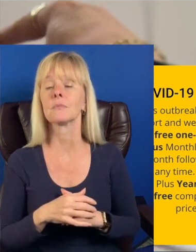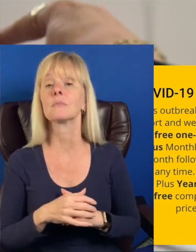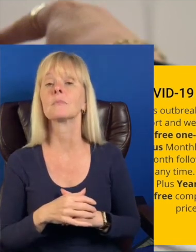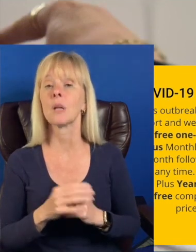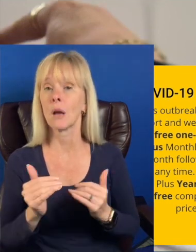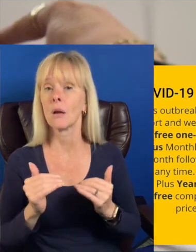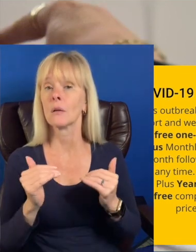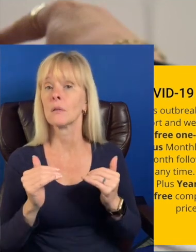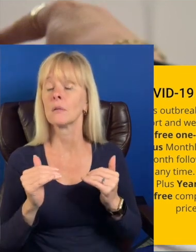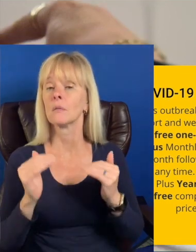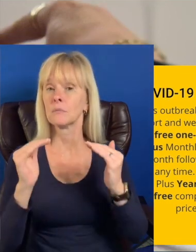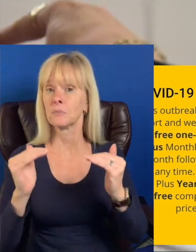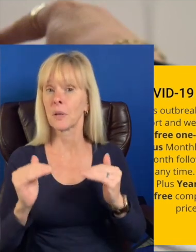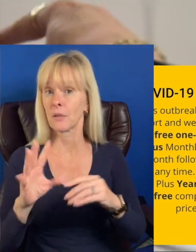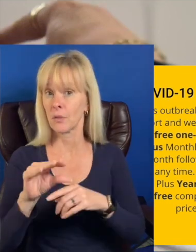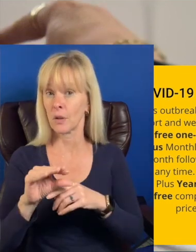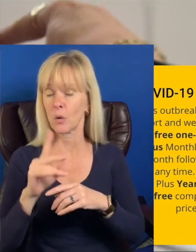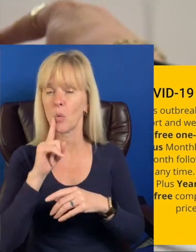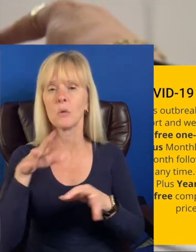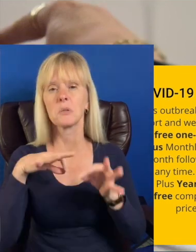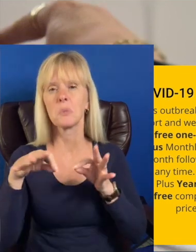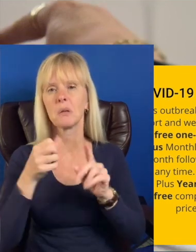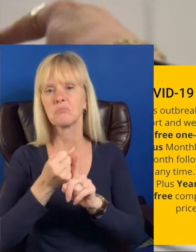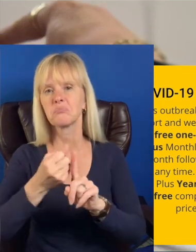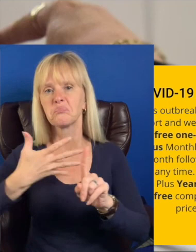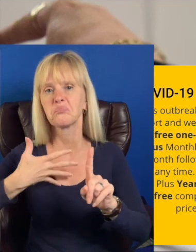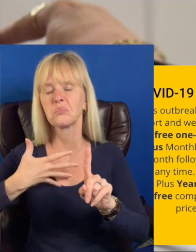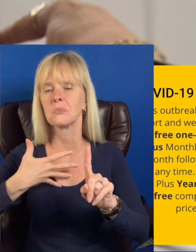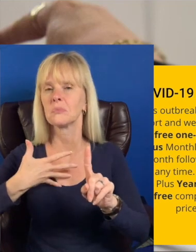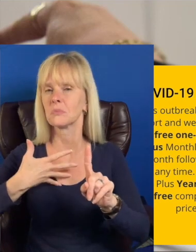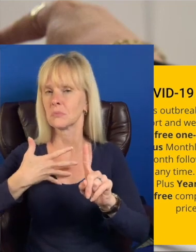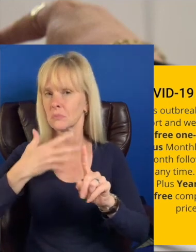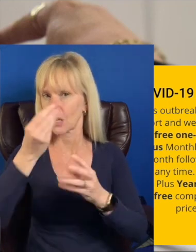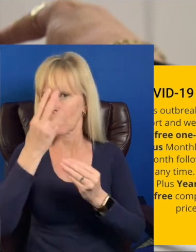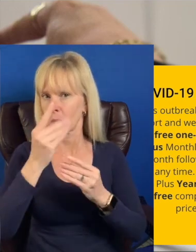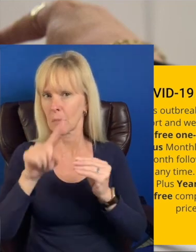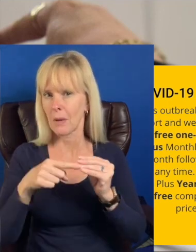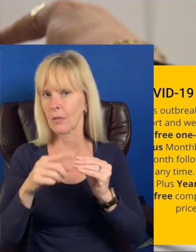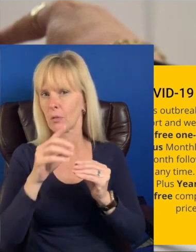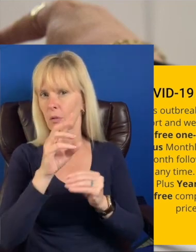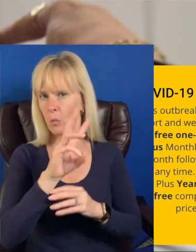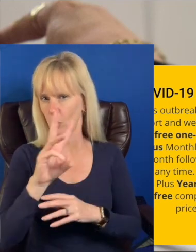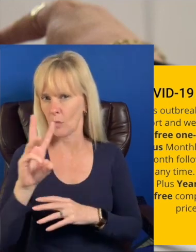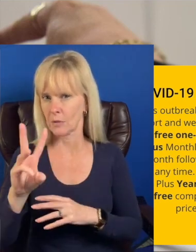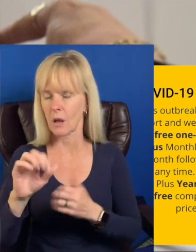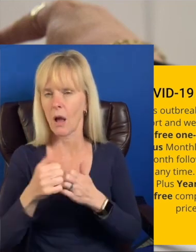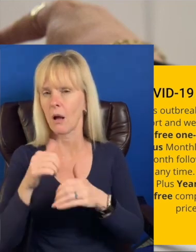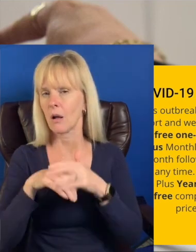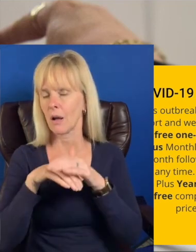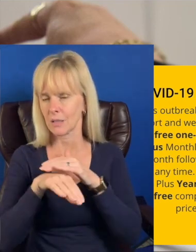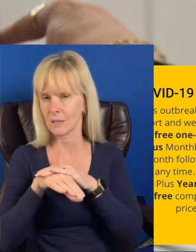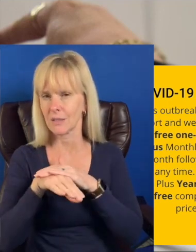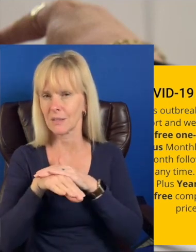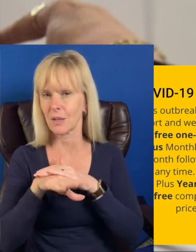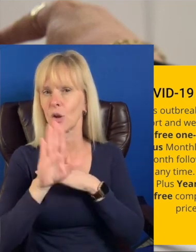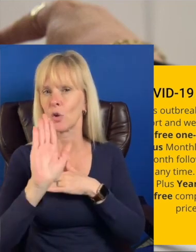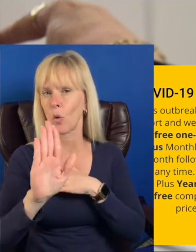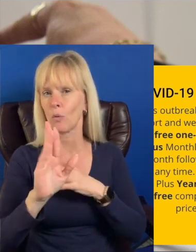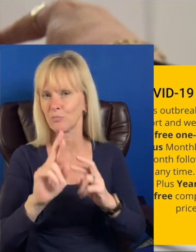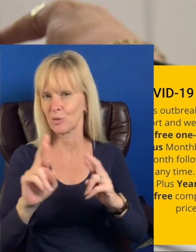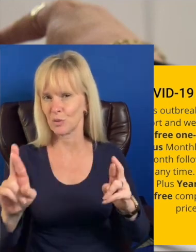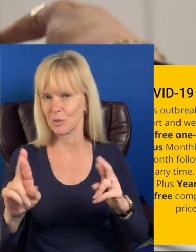Now, in our next video, we will explain and explore a few more details of this website and how to